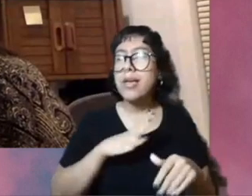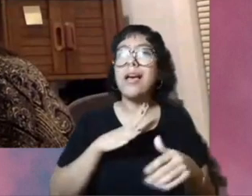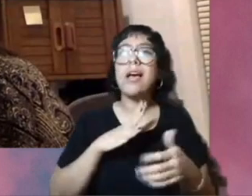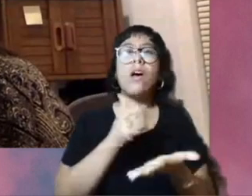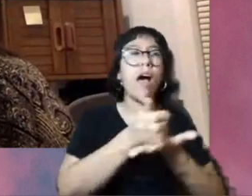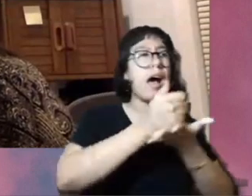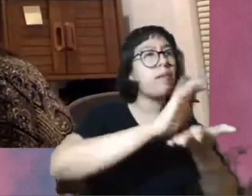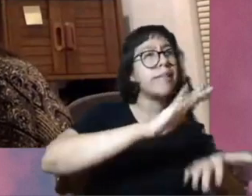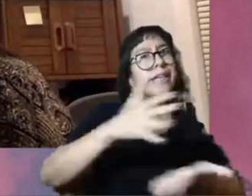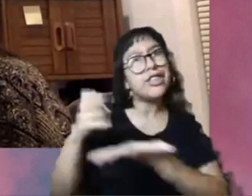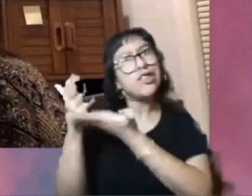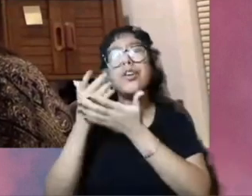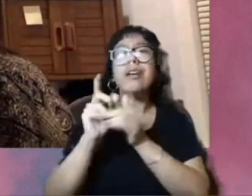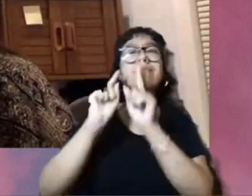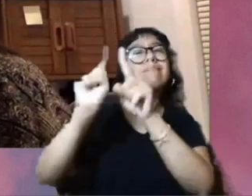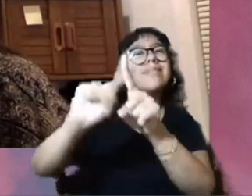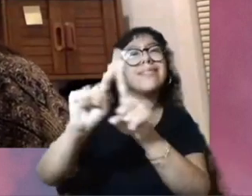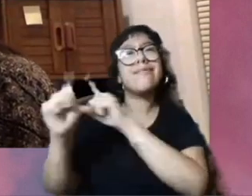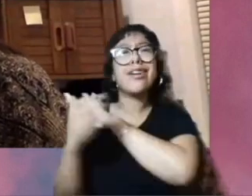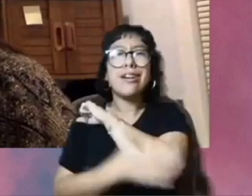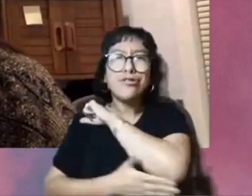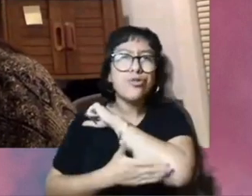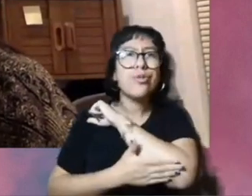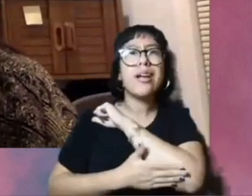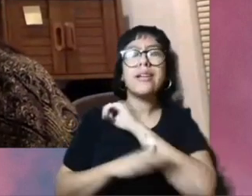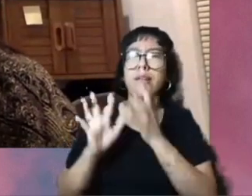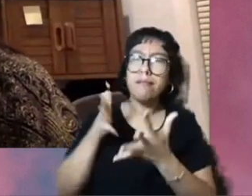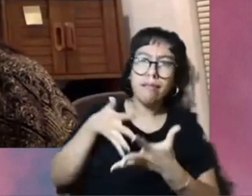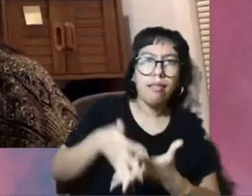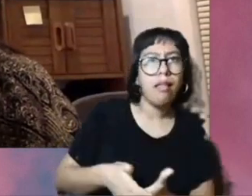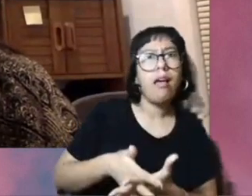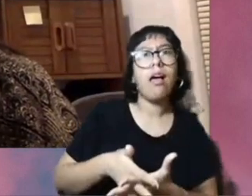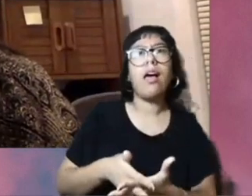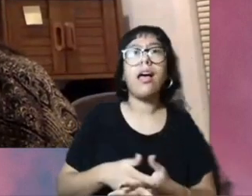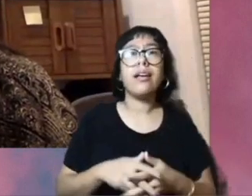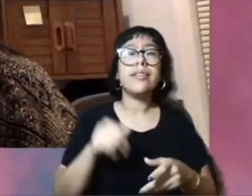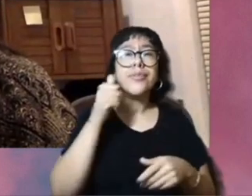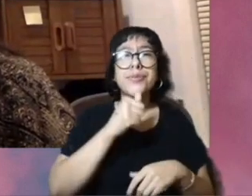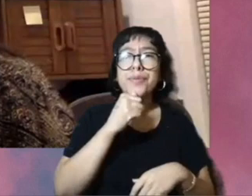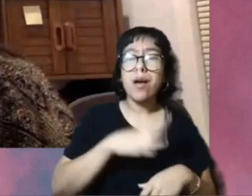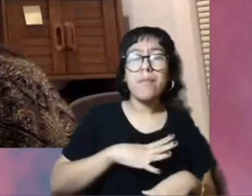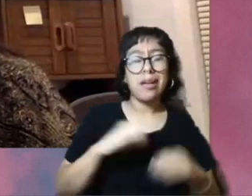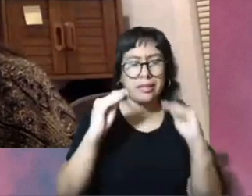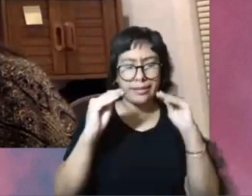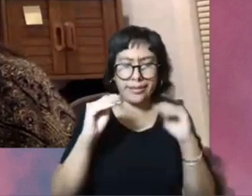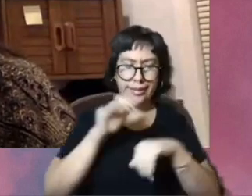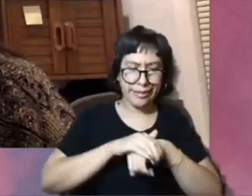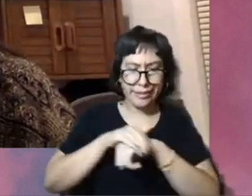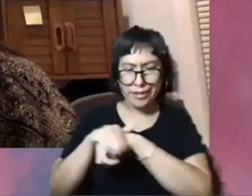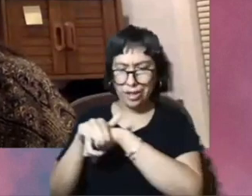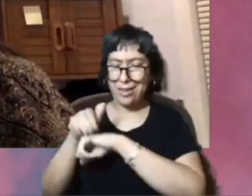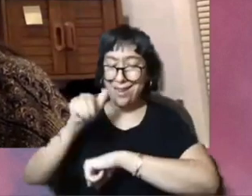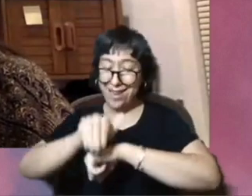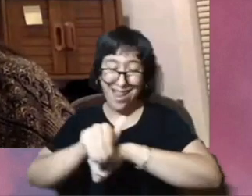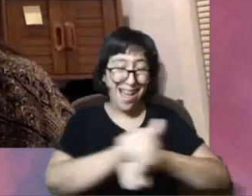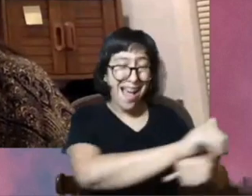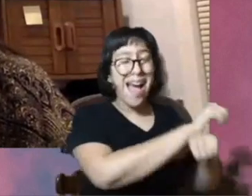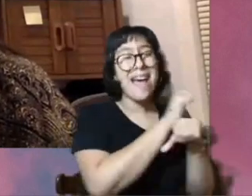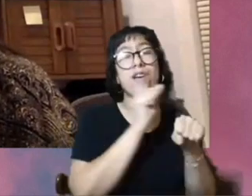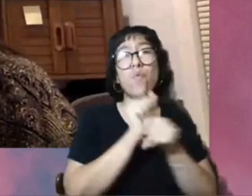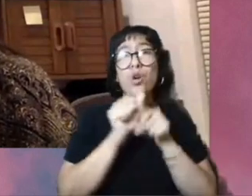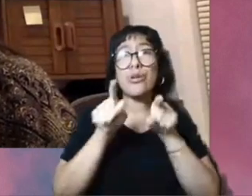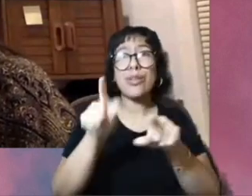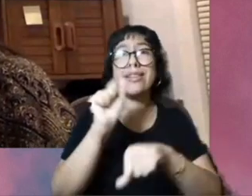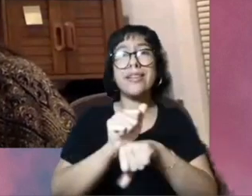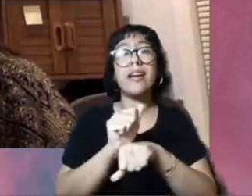crossed the continents to plant you here, who taught themselves English during night classes to work during the day. The cure is in